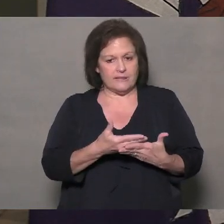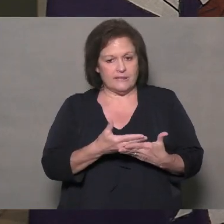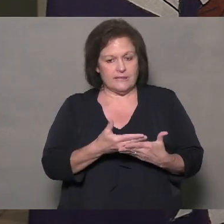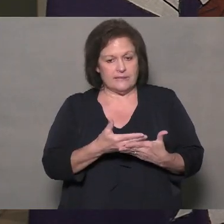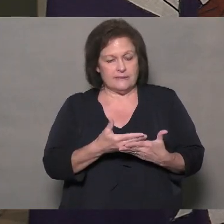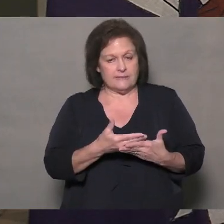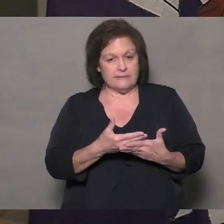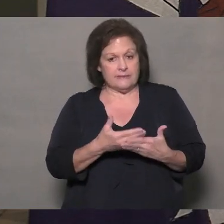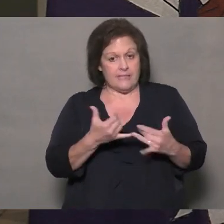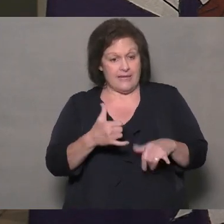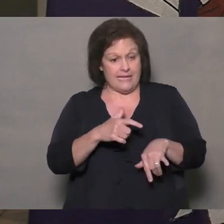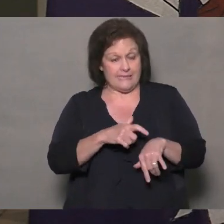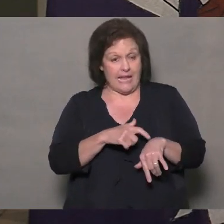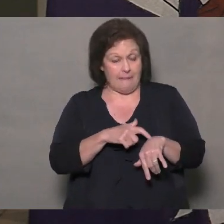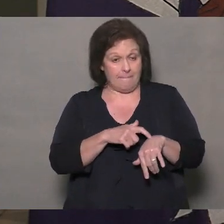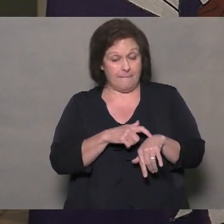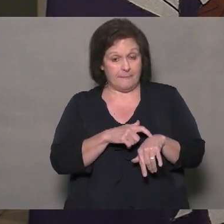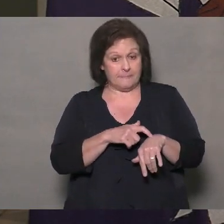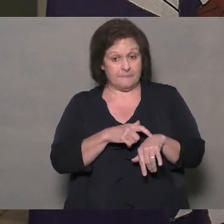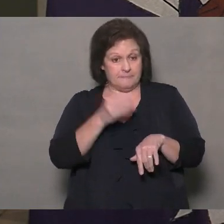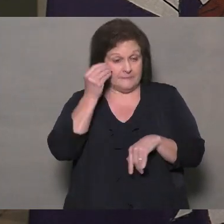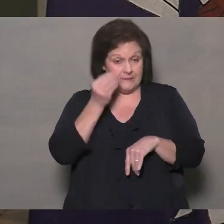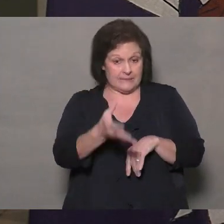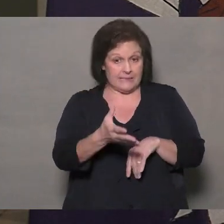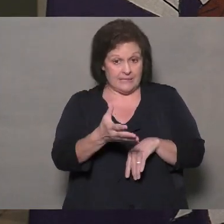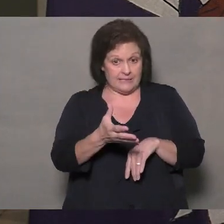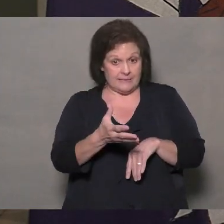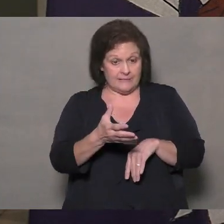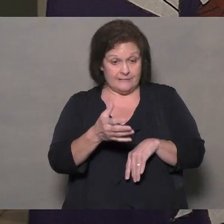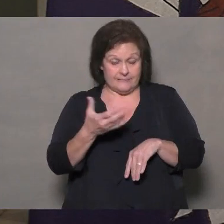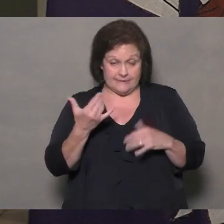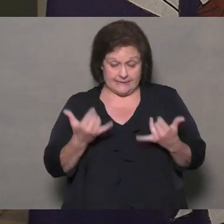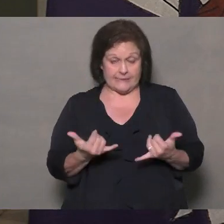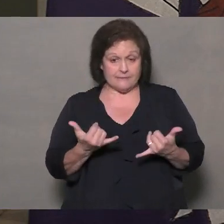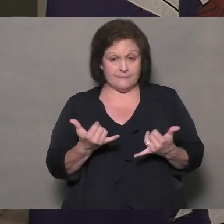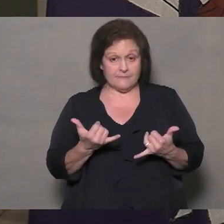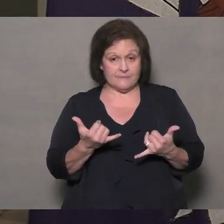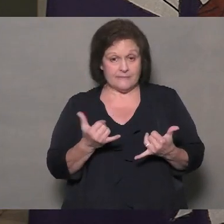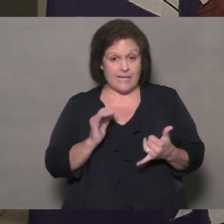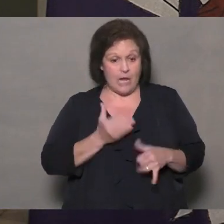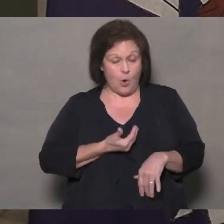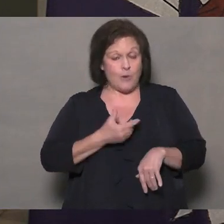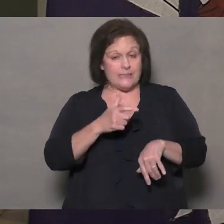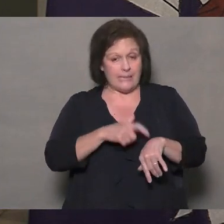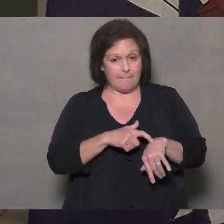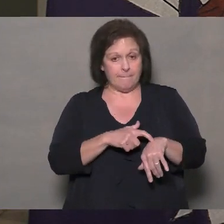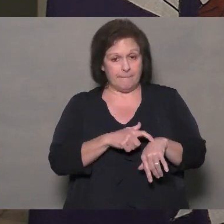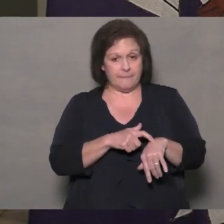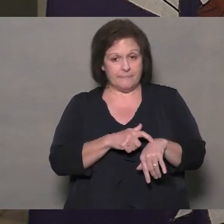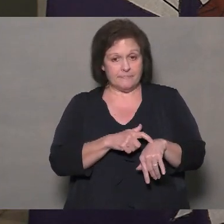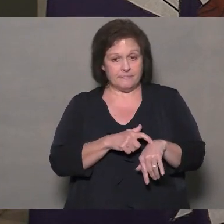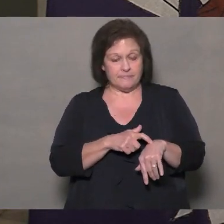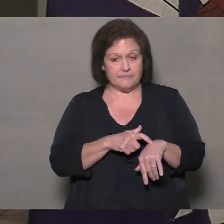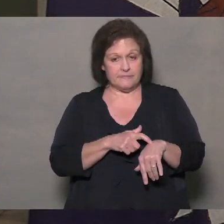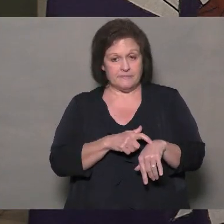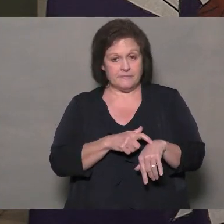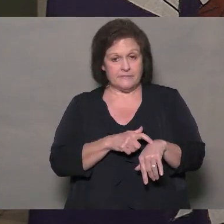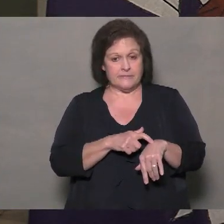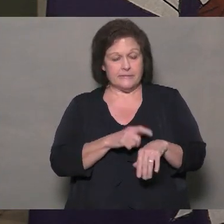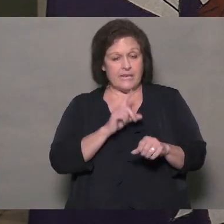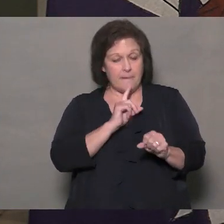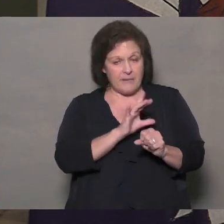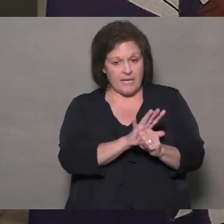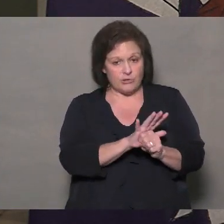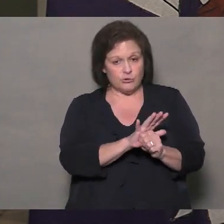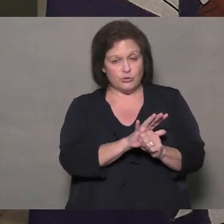At a time, let me tell you, this is it. It's our time and an